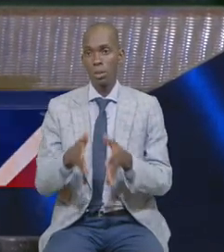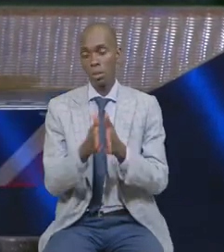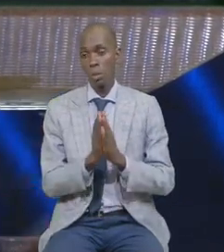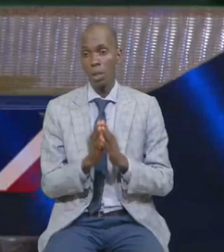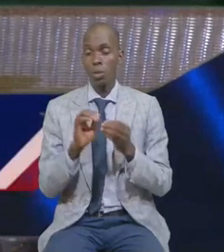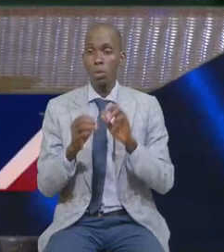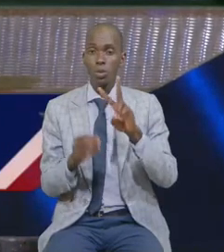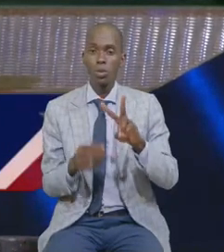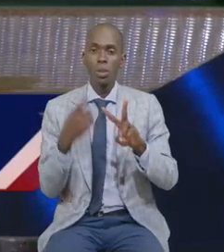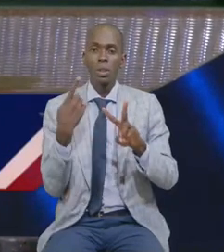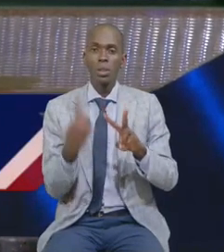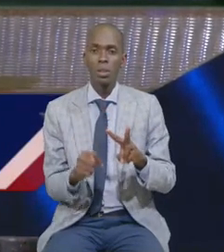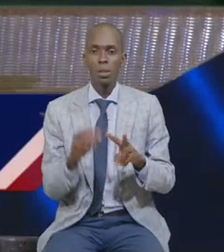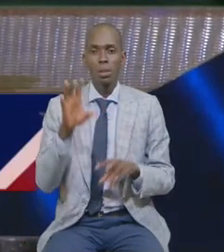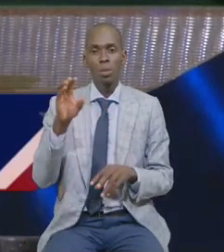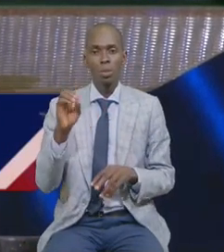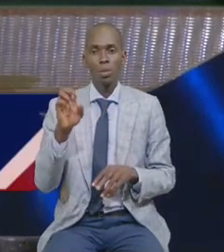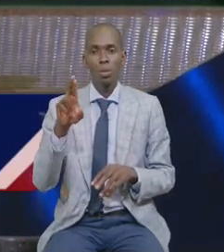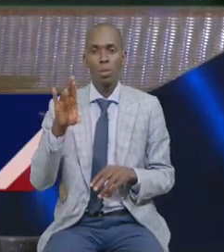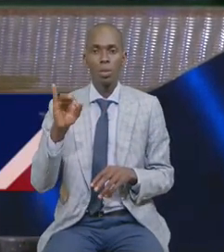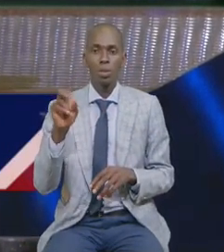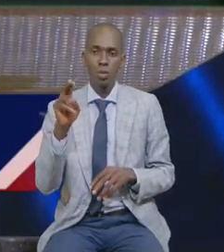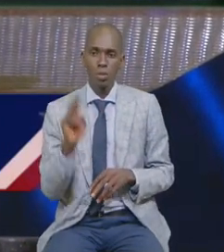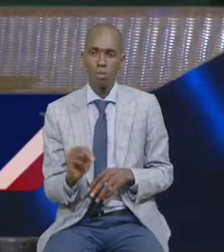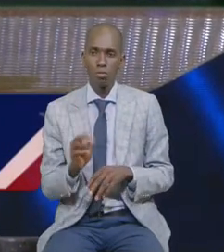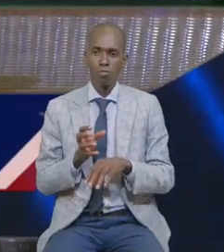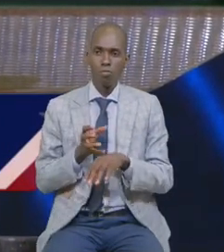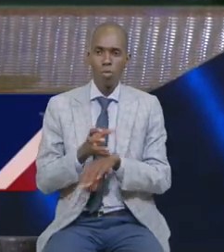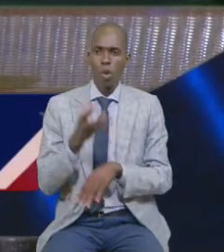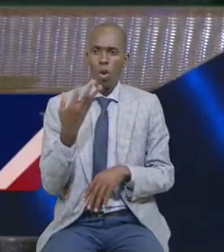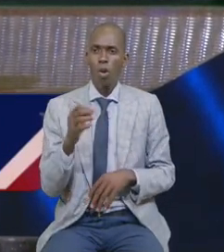godly companions through the king's